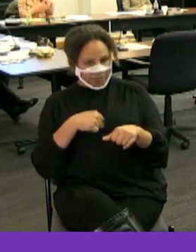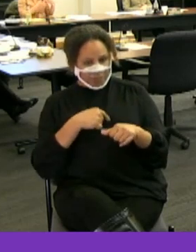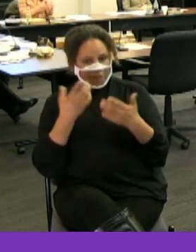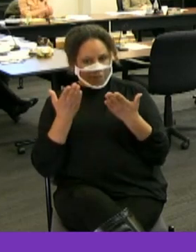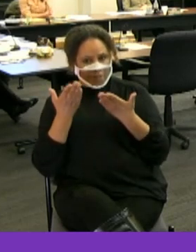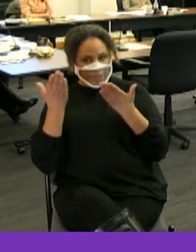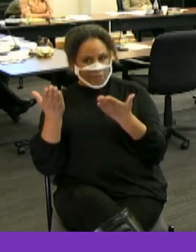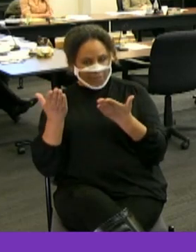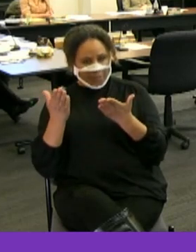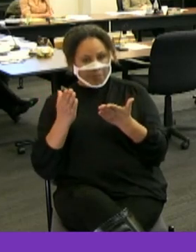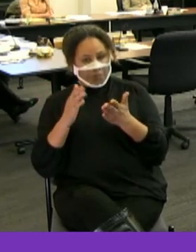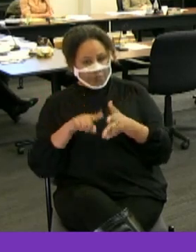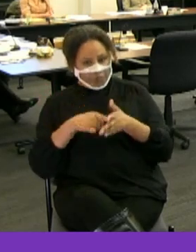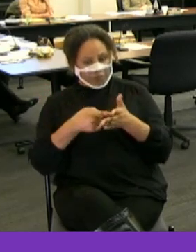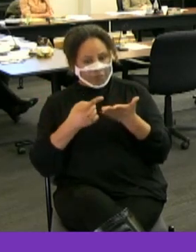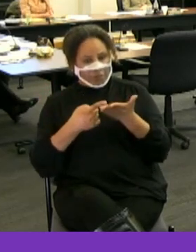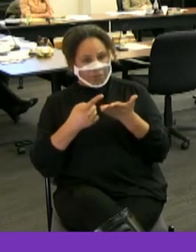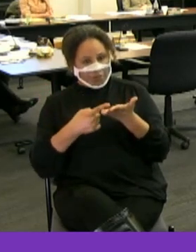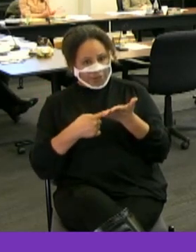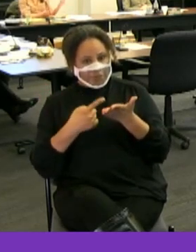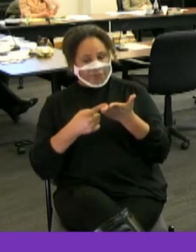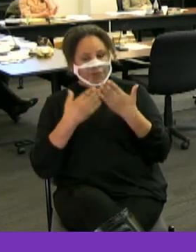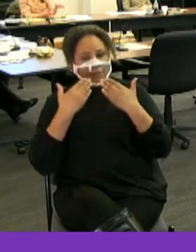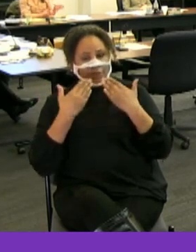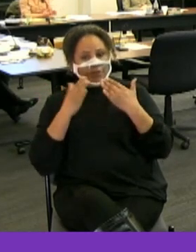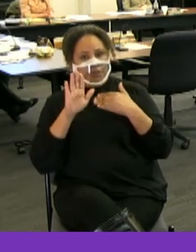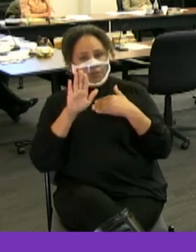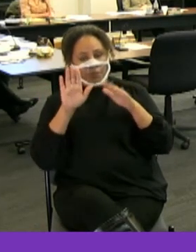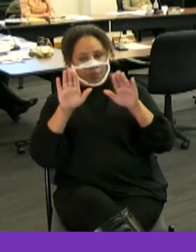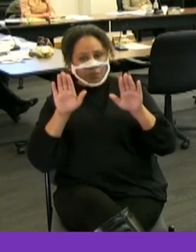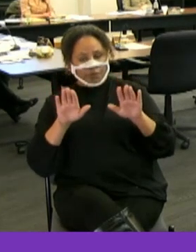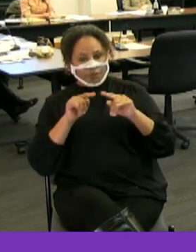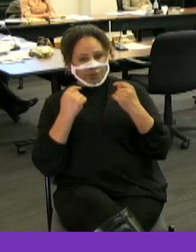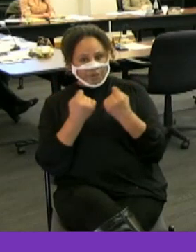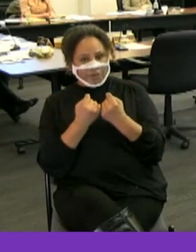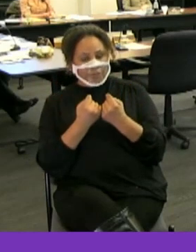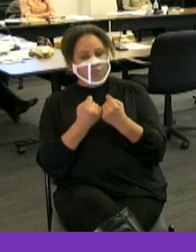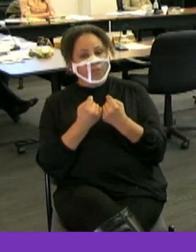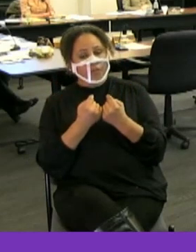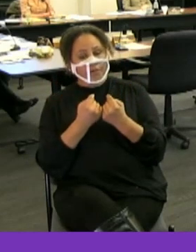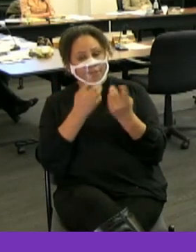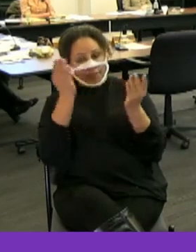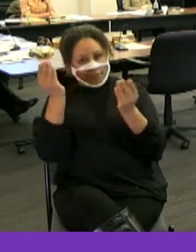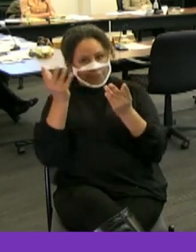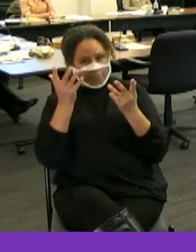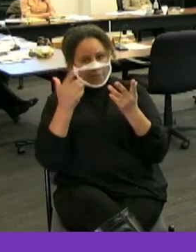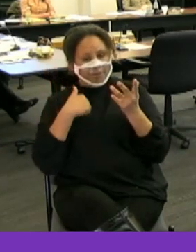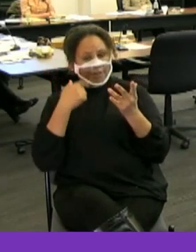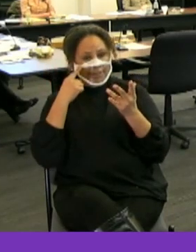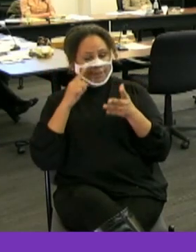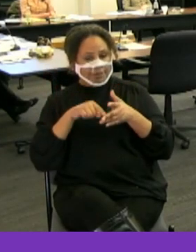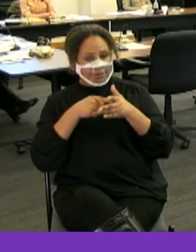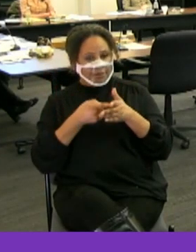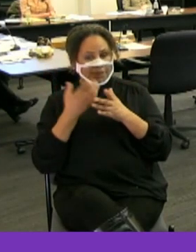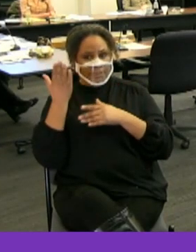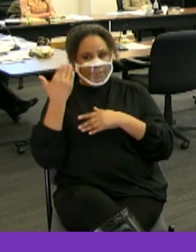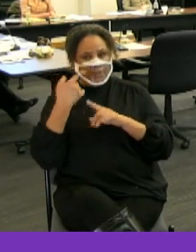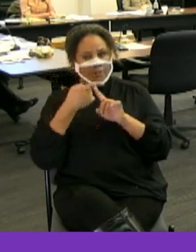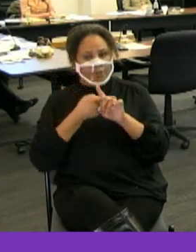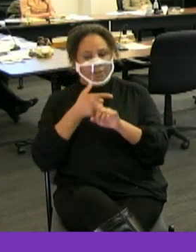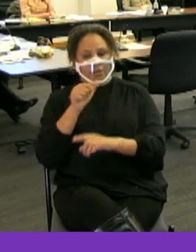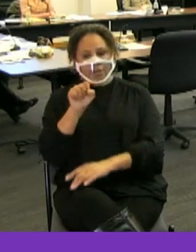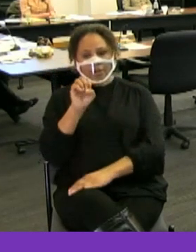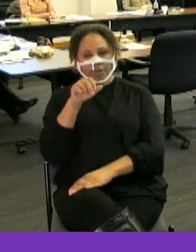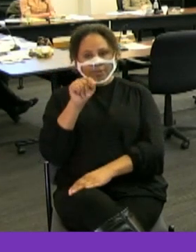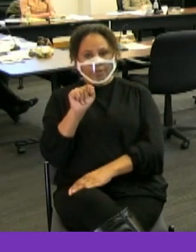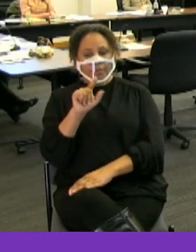to start the conversation, and again, thank you for your wonderful team on putting information together. I think we started in September of 2020.